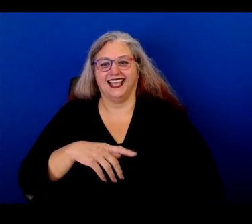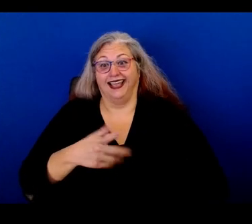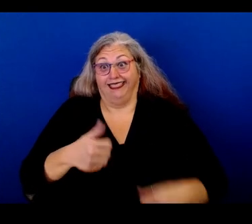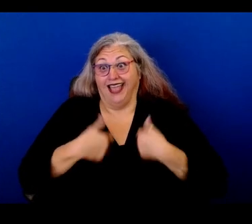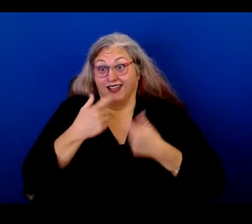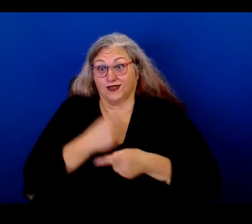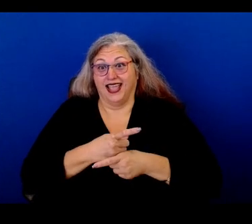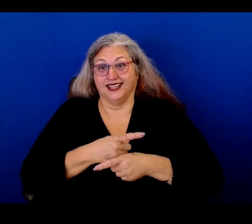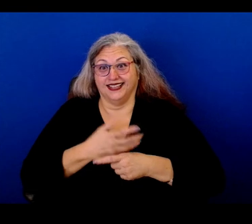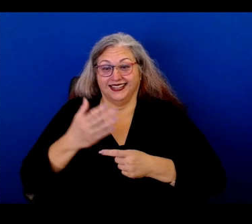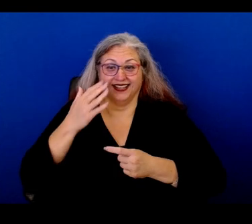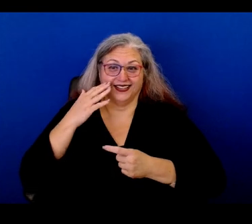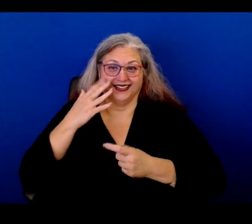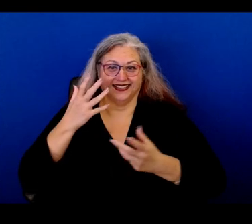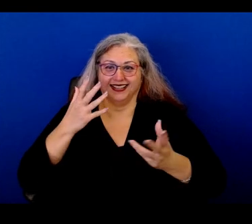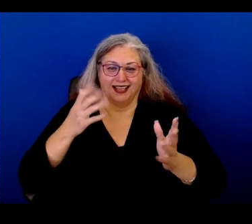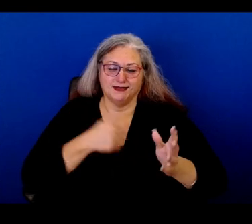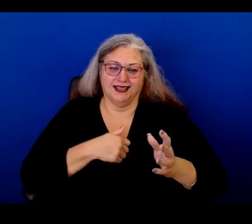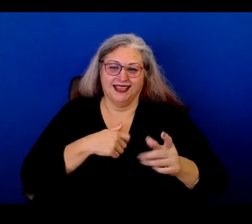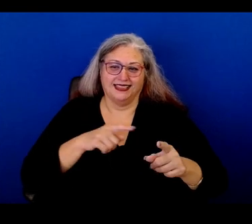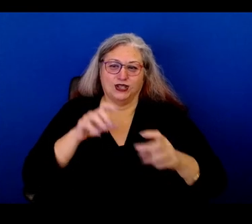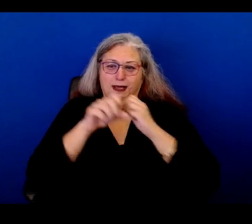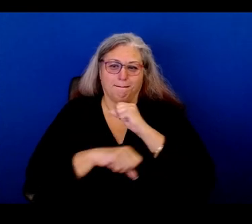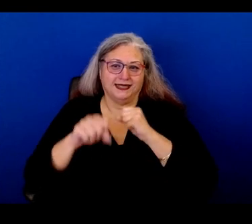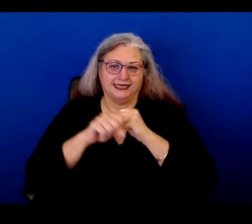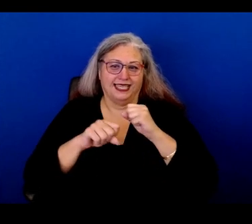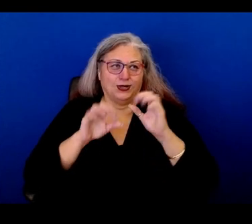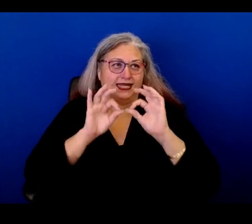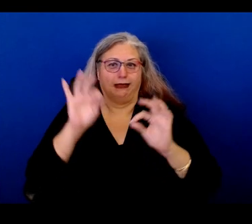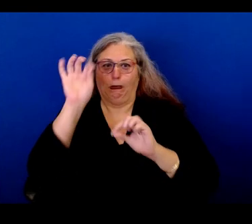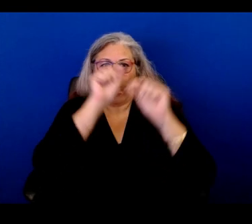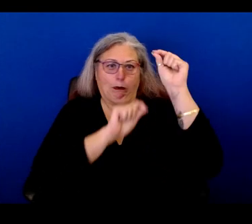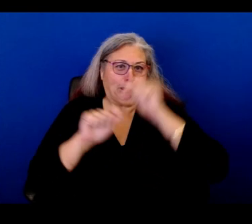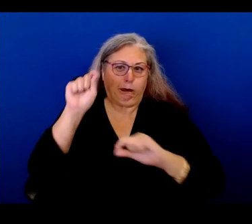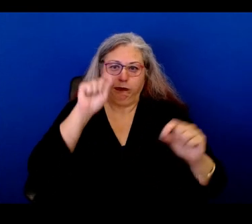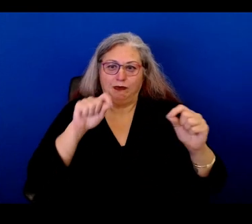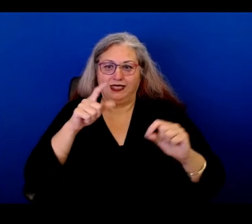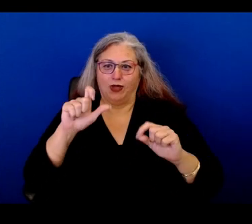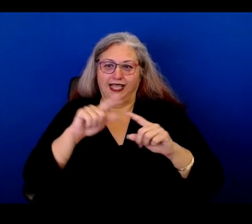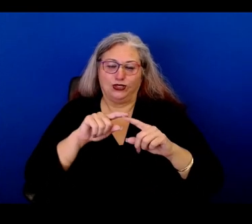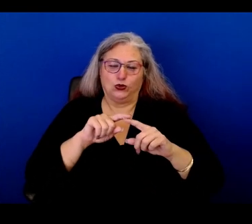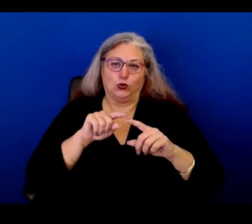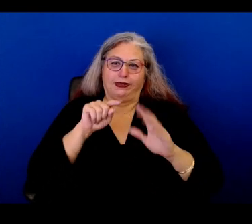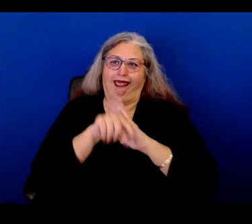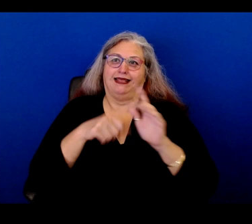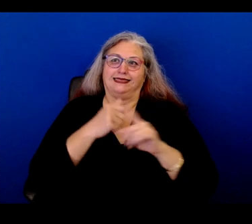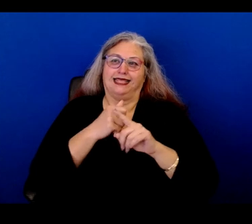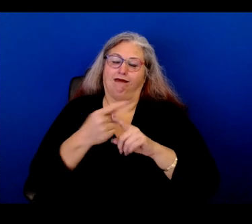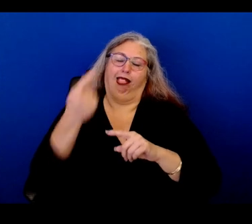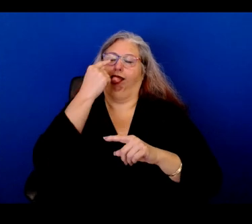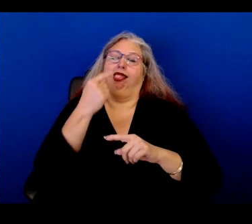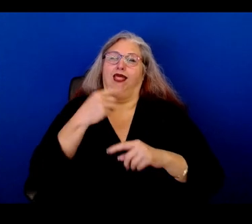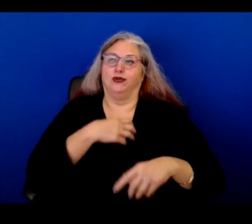life, right? It's like, you know, it's just never, there's a mosquito that just keeps like trying to like commit suicide in my eyes. But